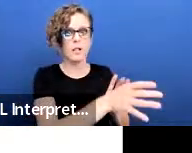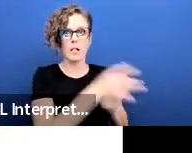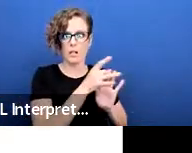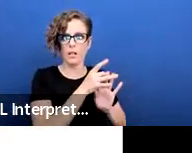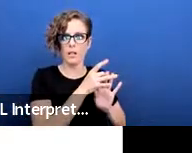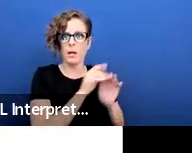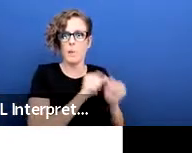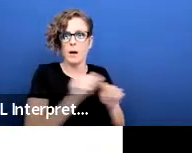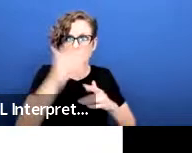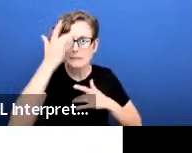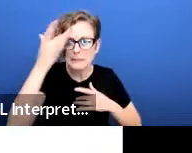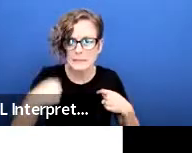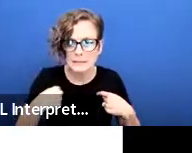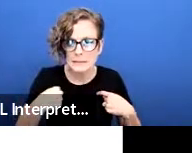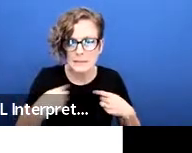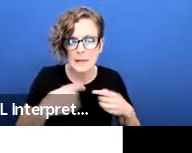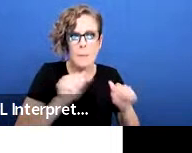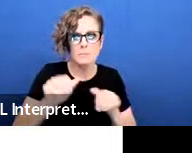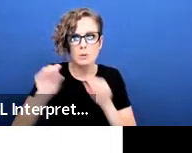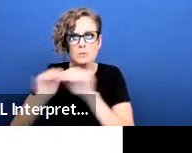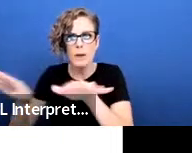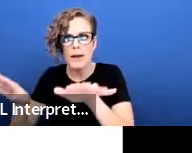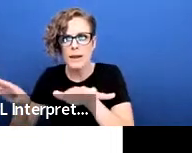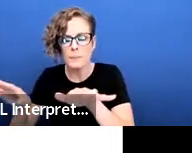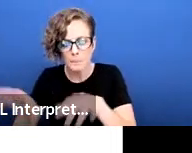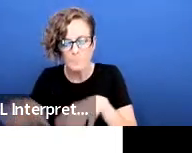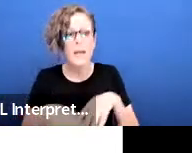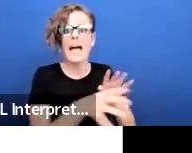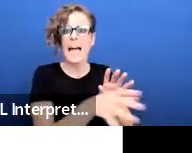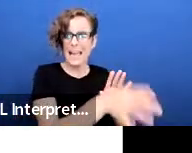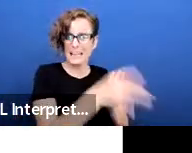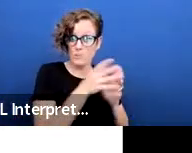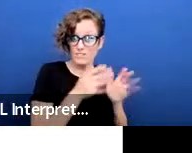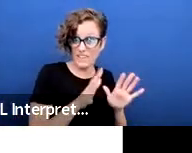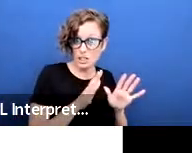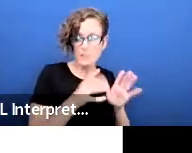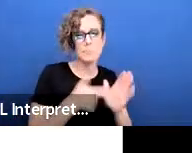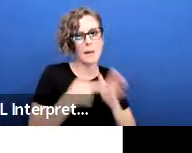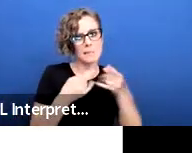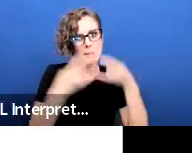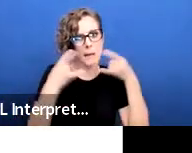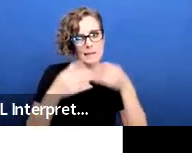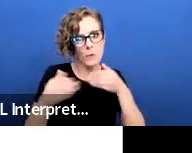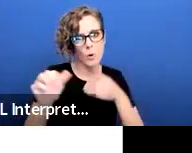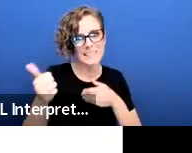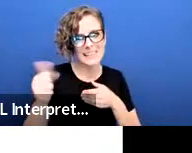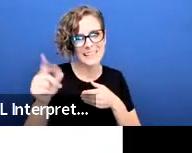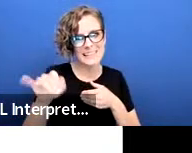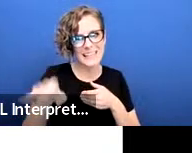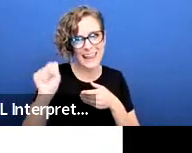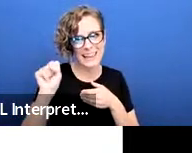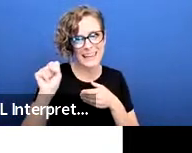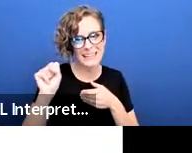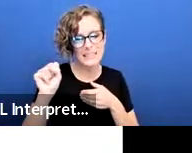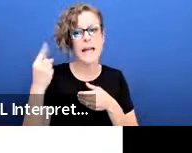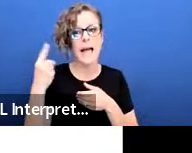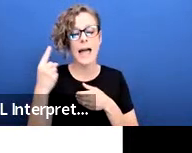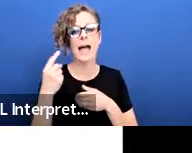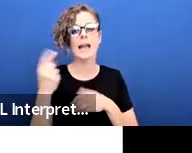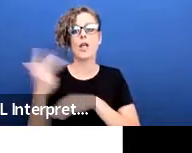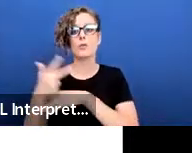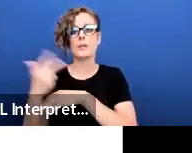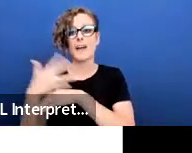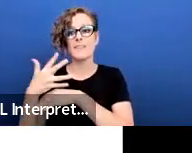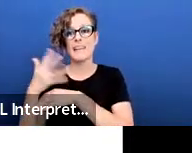Masking is recommended after that exposure for 10 days, and also testing 3 to 5 days after that exposure.